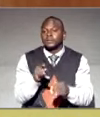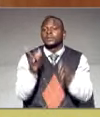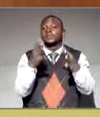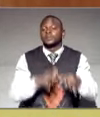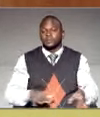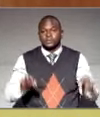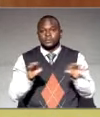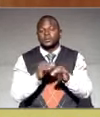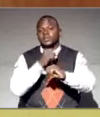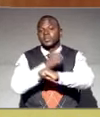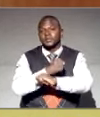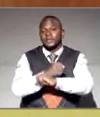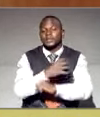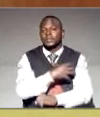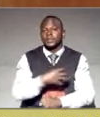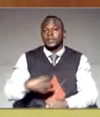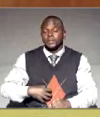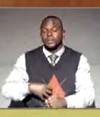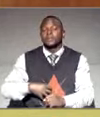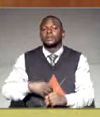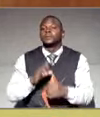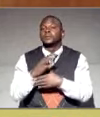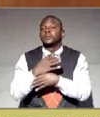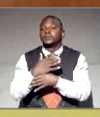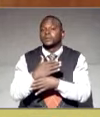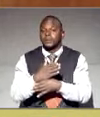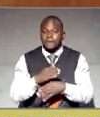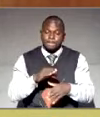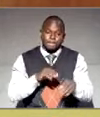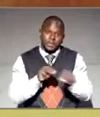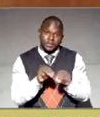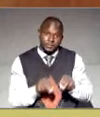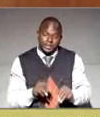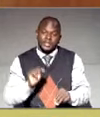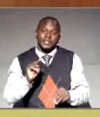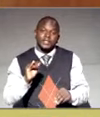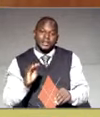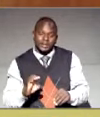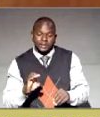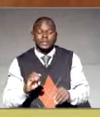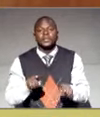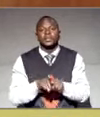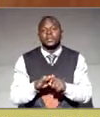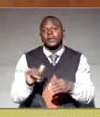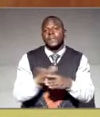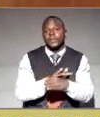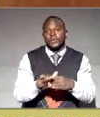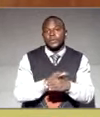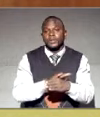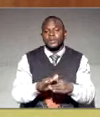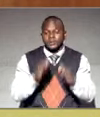essentially defense industries, which is managed by NEC, the National Enterprise Corporation, which is the business